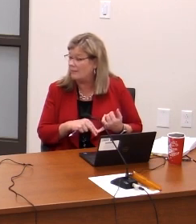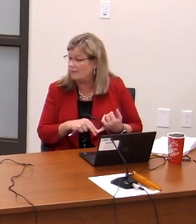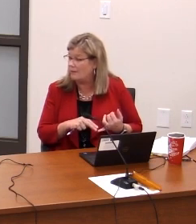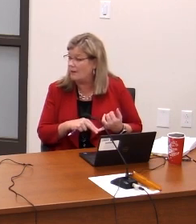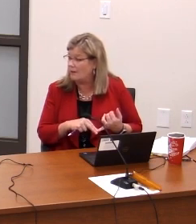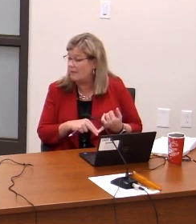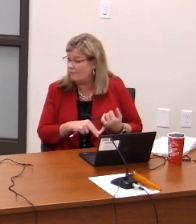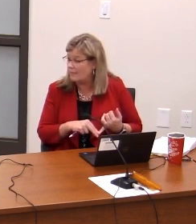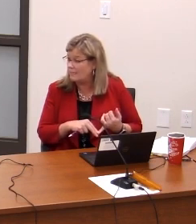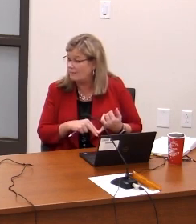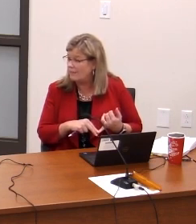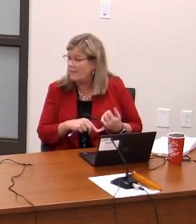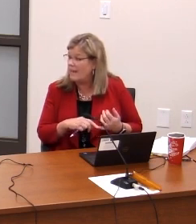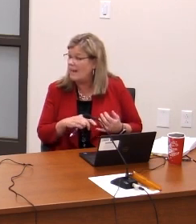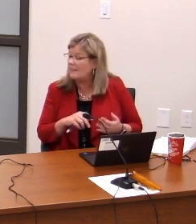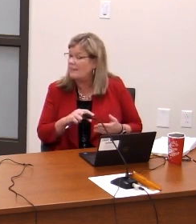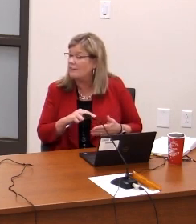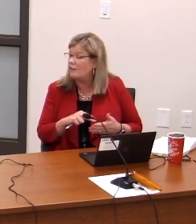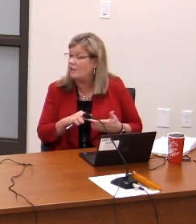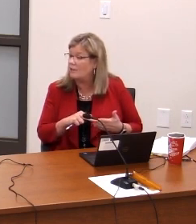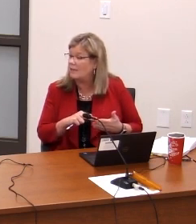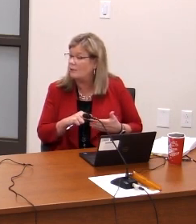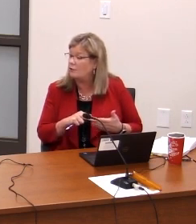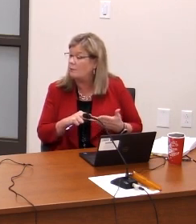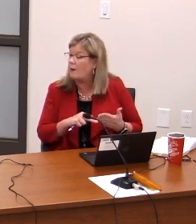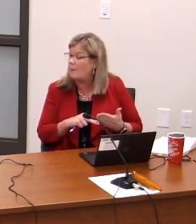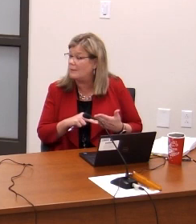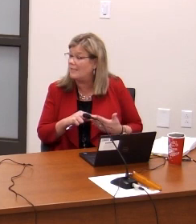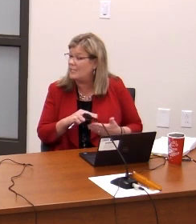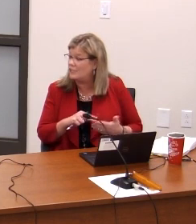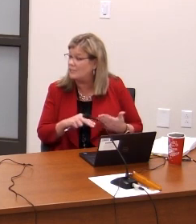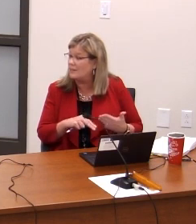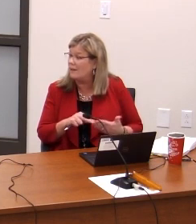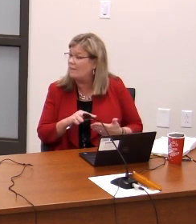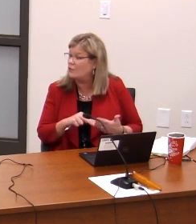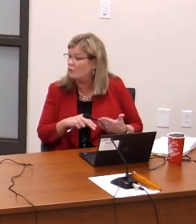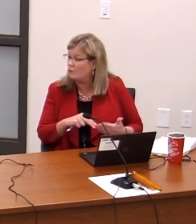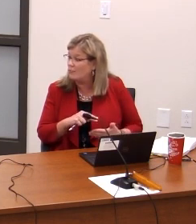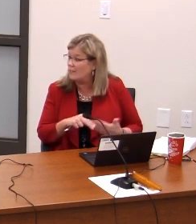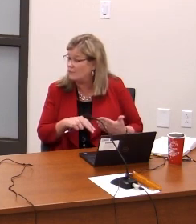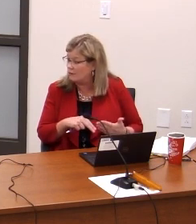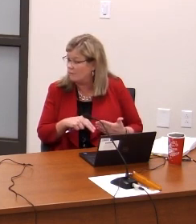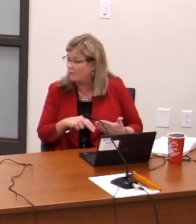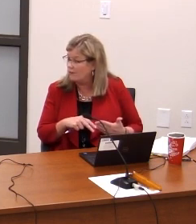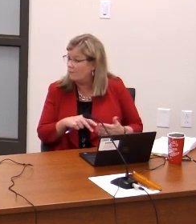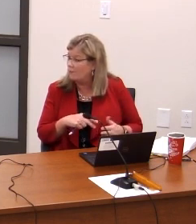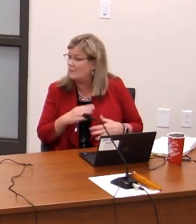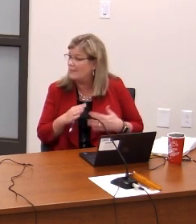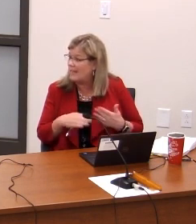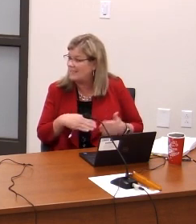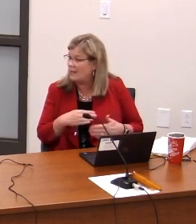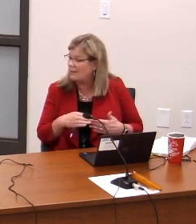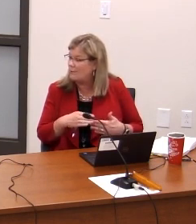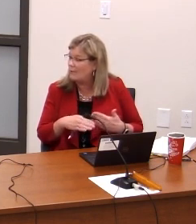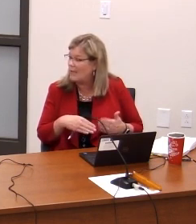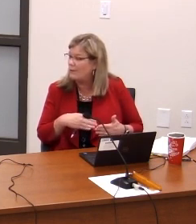that are ineffective. And then it goes to the populations of students that they serve, because that's how, with